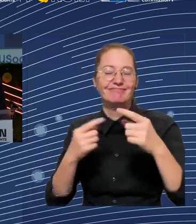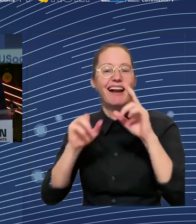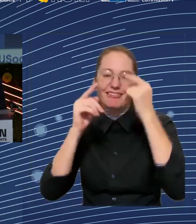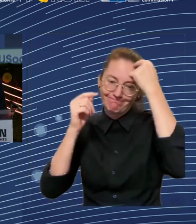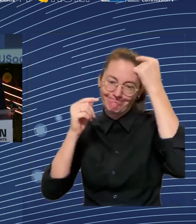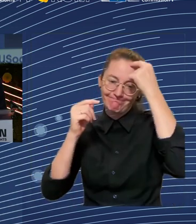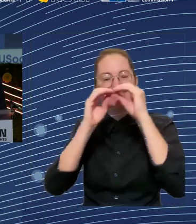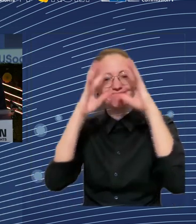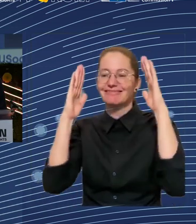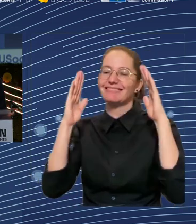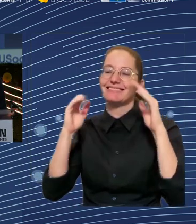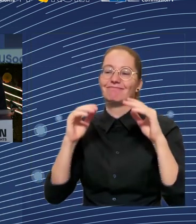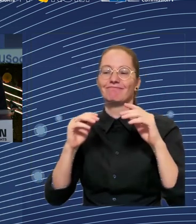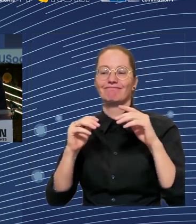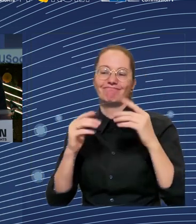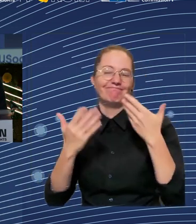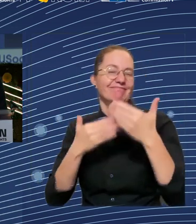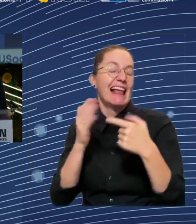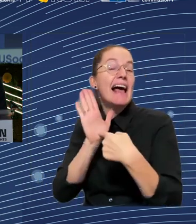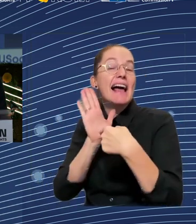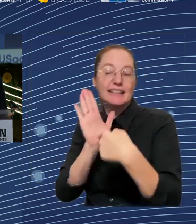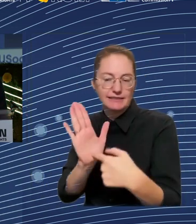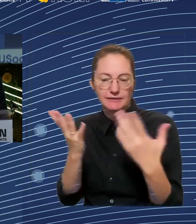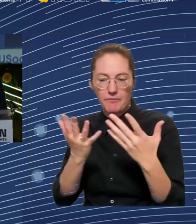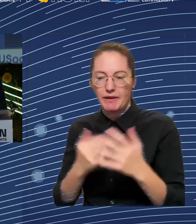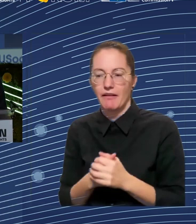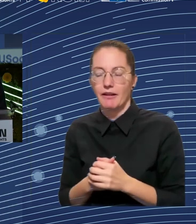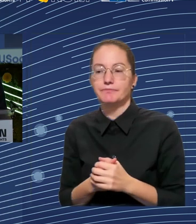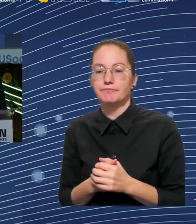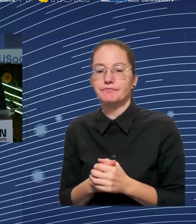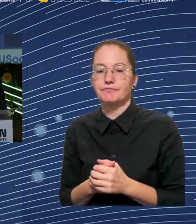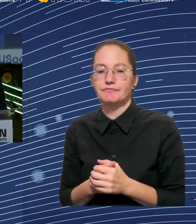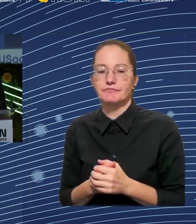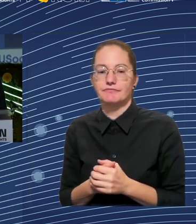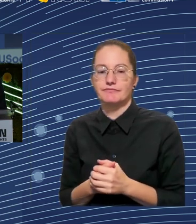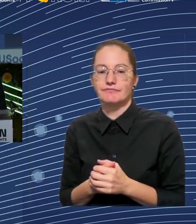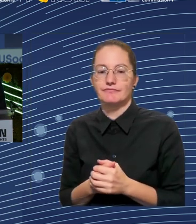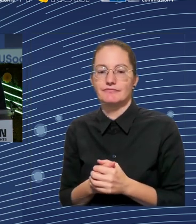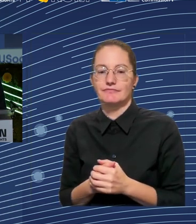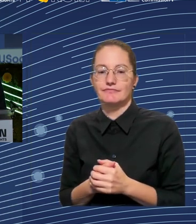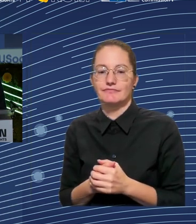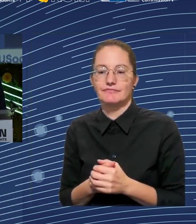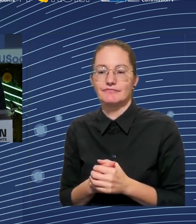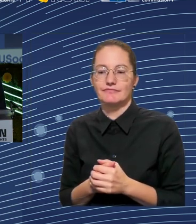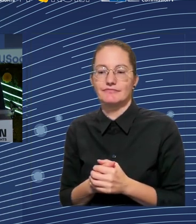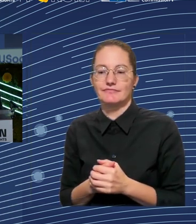work in IT occupation. If you look at 15-year-old girls, it's about 1 in 100. So the difference is massive in terms